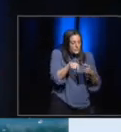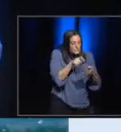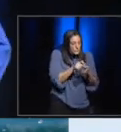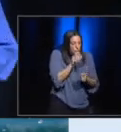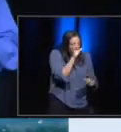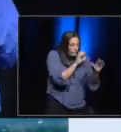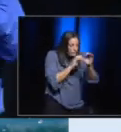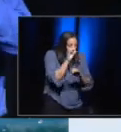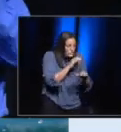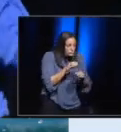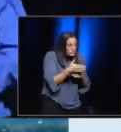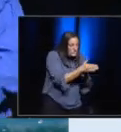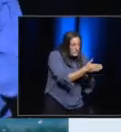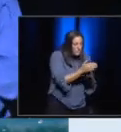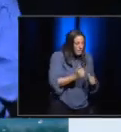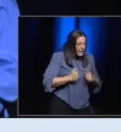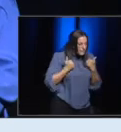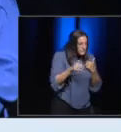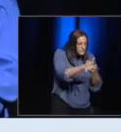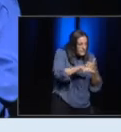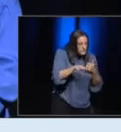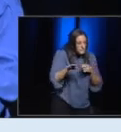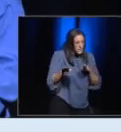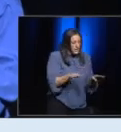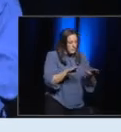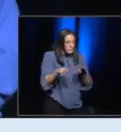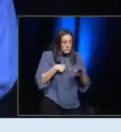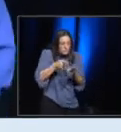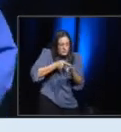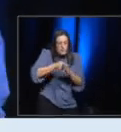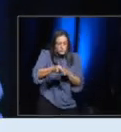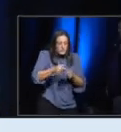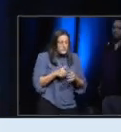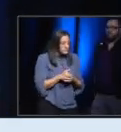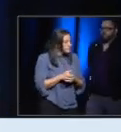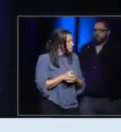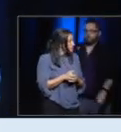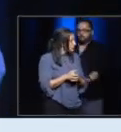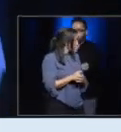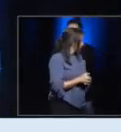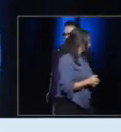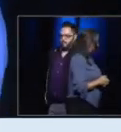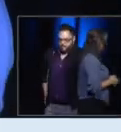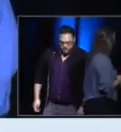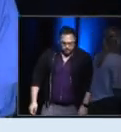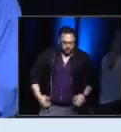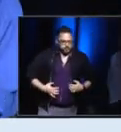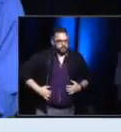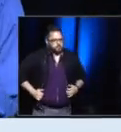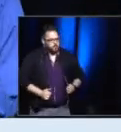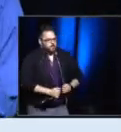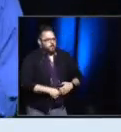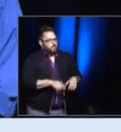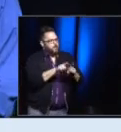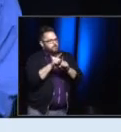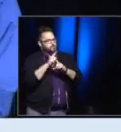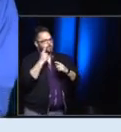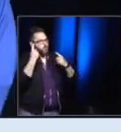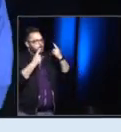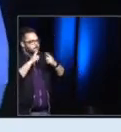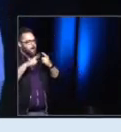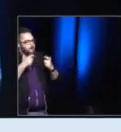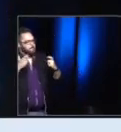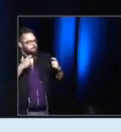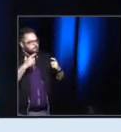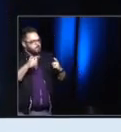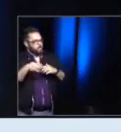habitats and behaviors, and that becomes important. So they also have to worry about bigger fish, tiger sharks